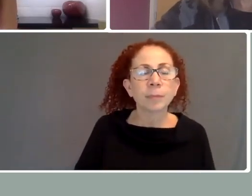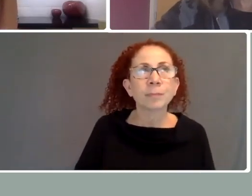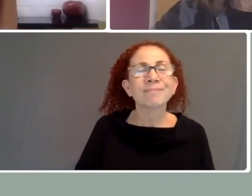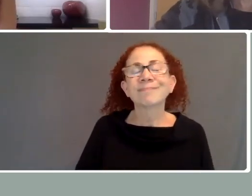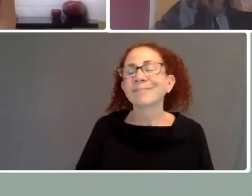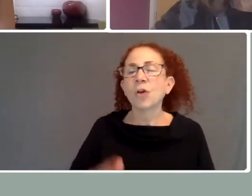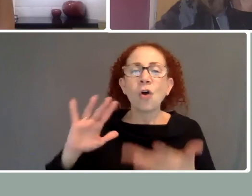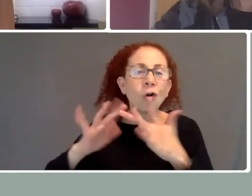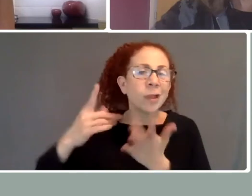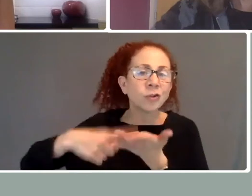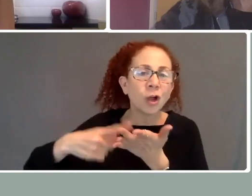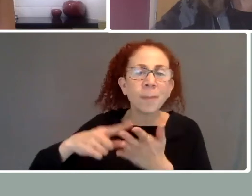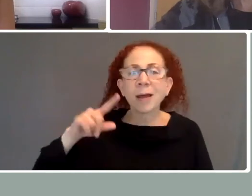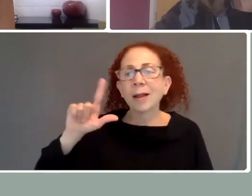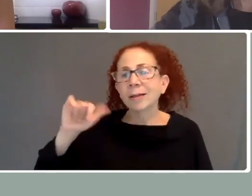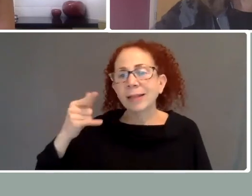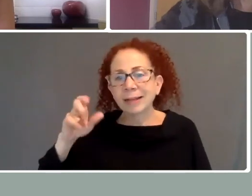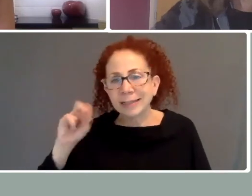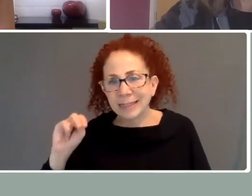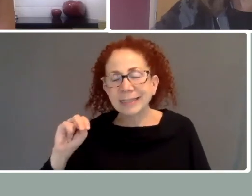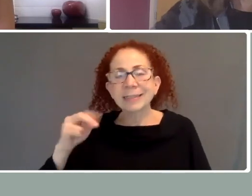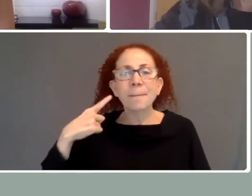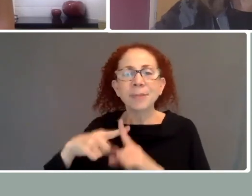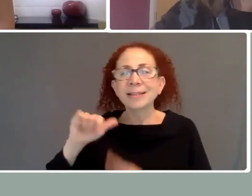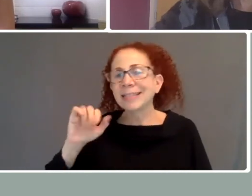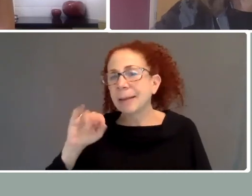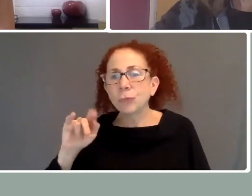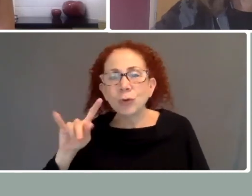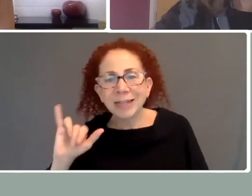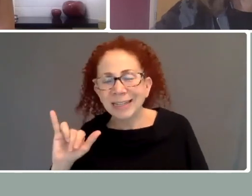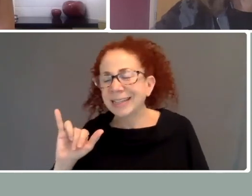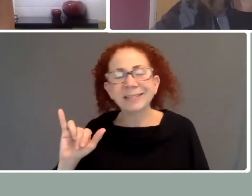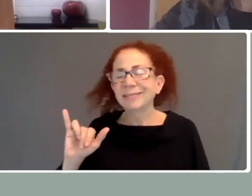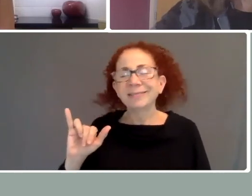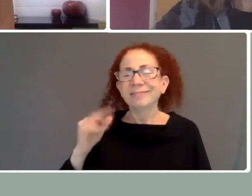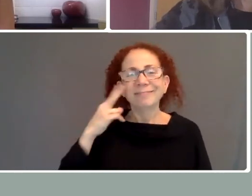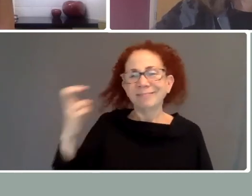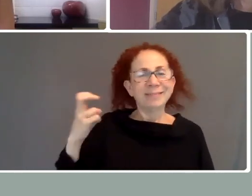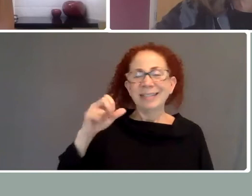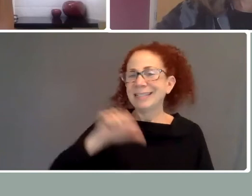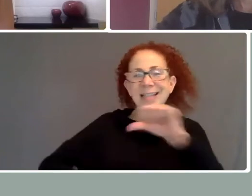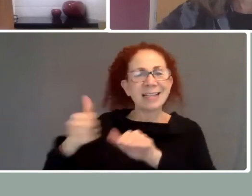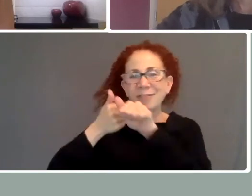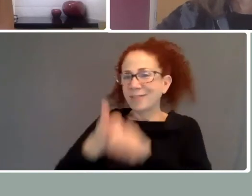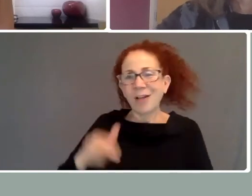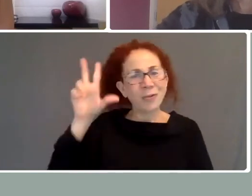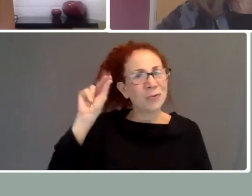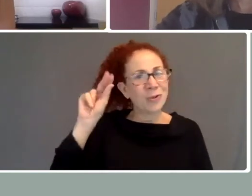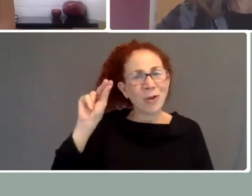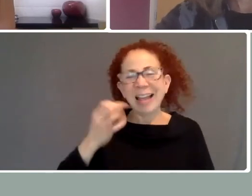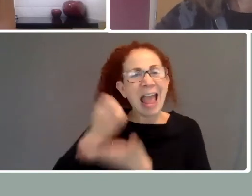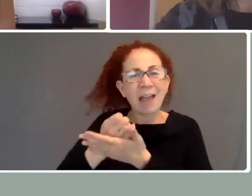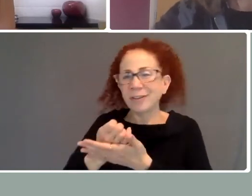about lectins and immunity, I don't find to be scientifically accurate necessarily or